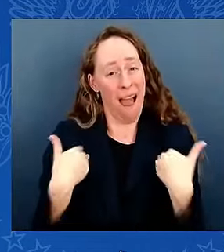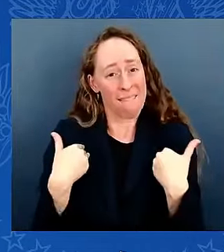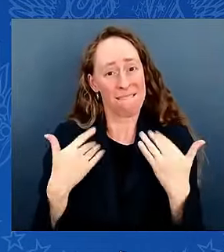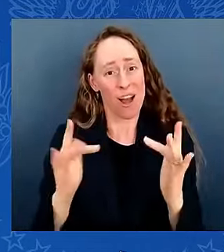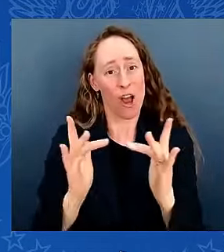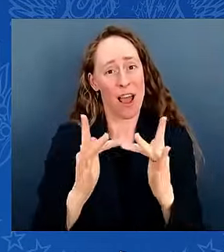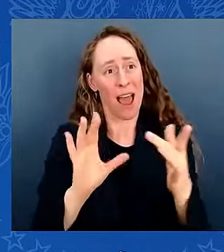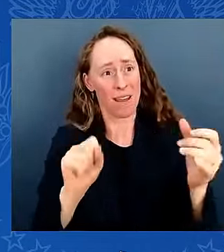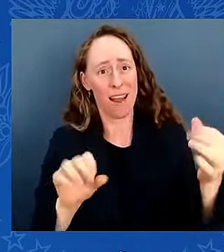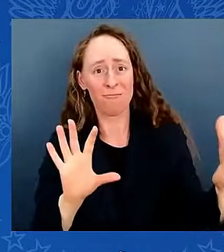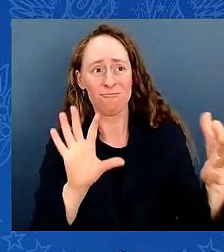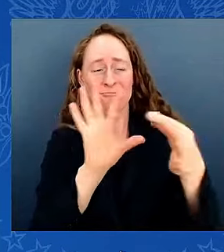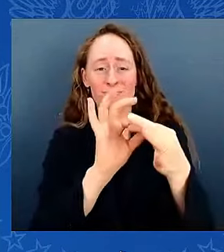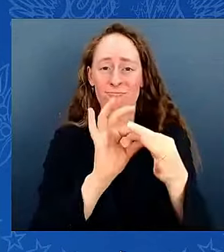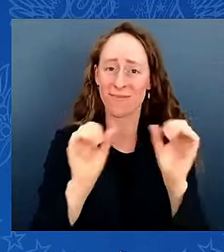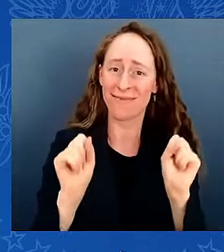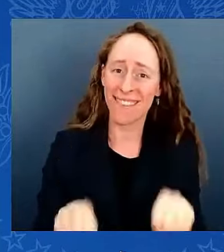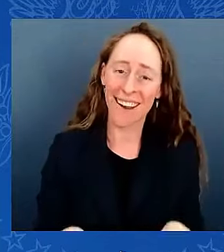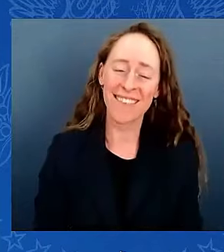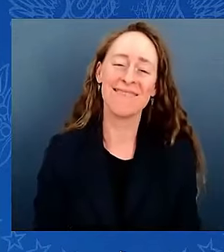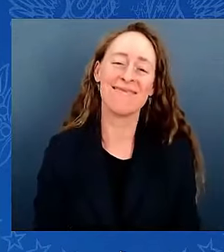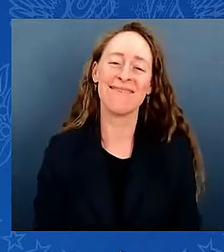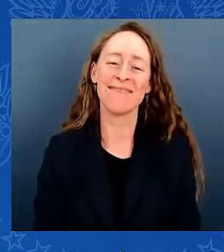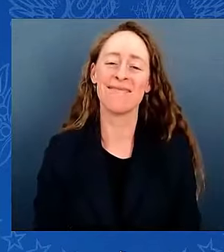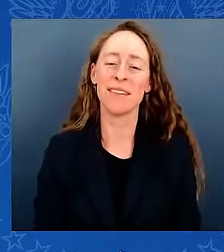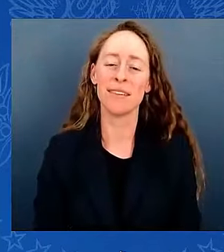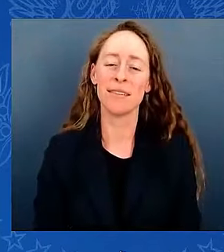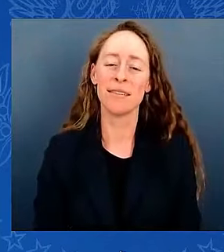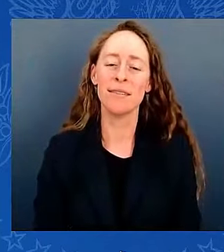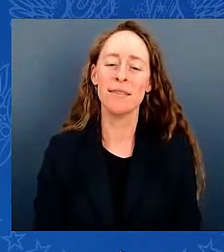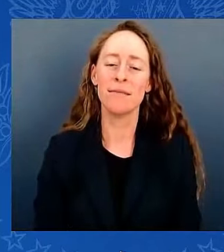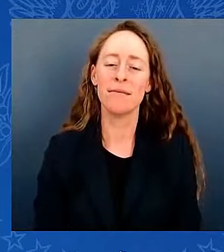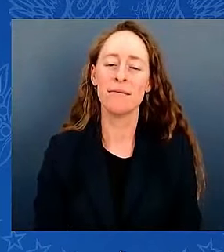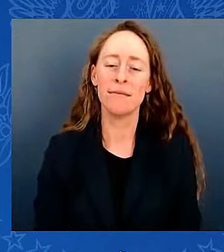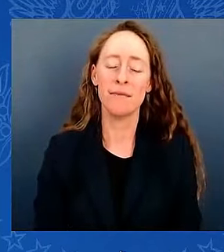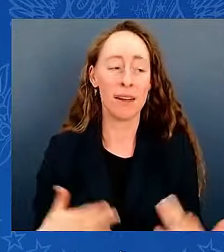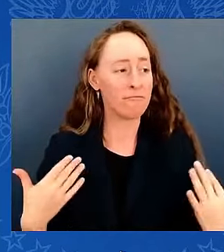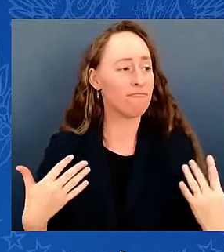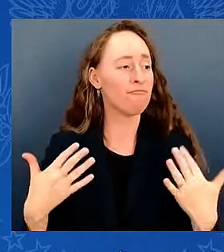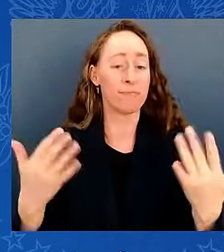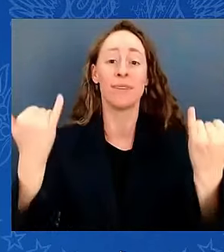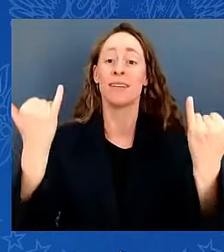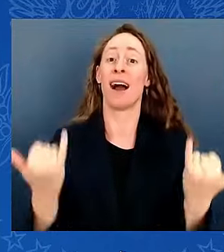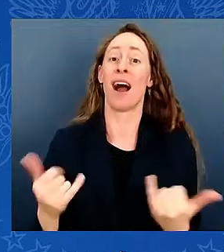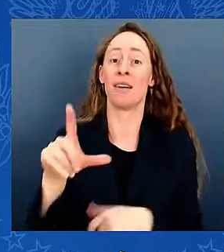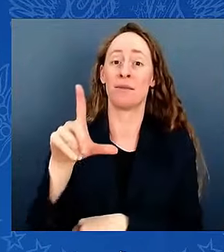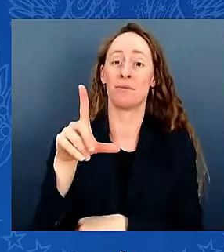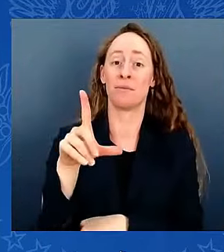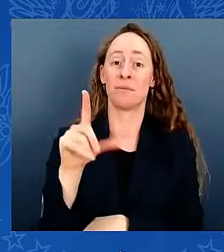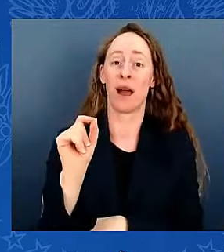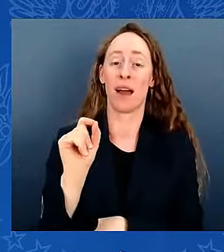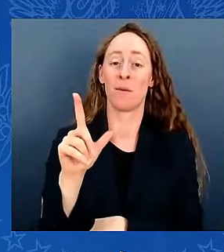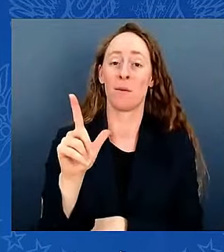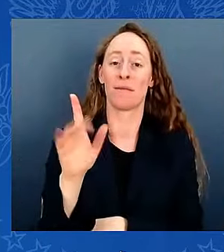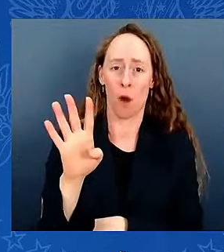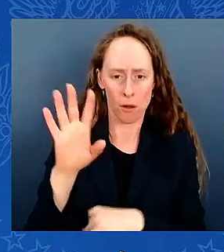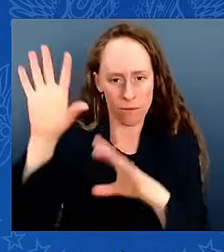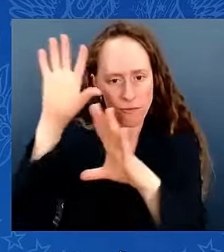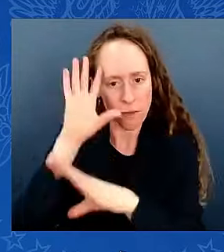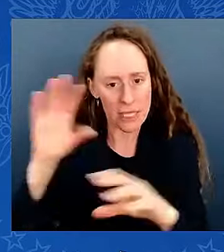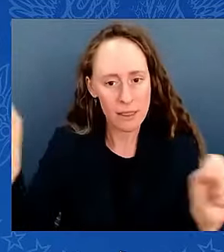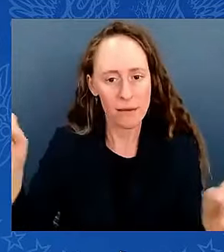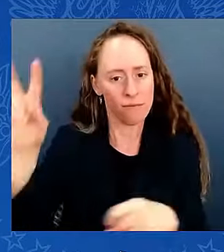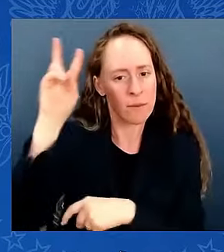And believe it or not, in 2024, this president and vice president are still fighting to make sure people